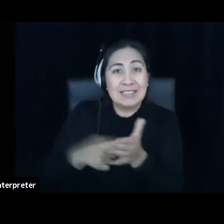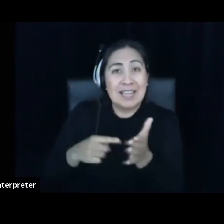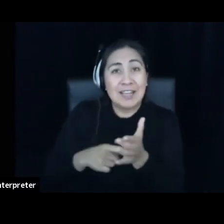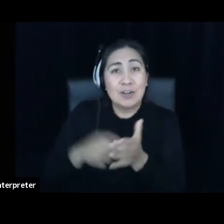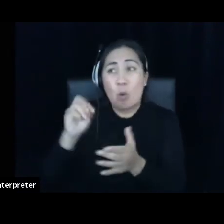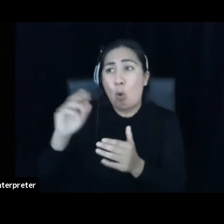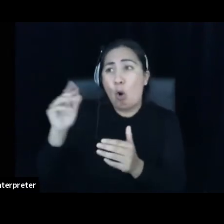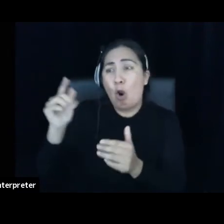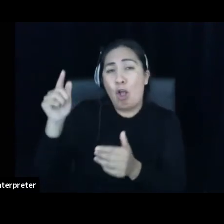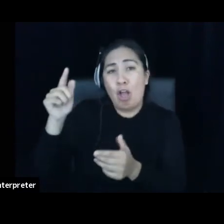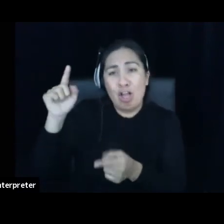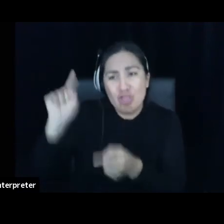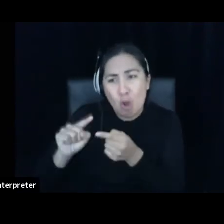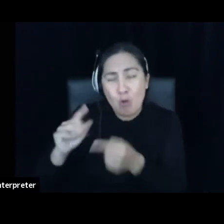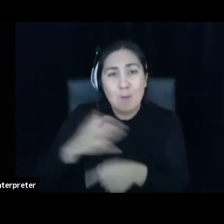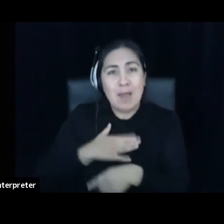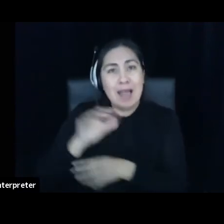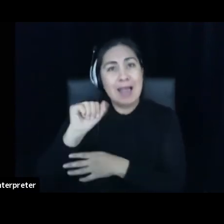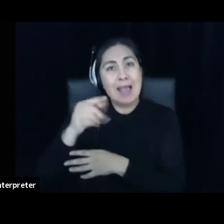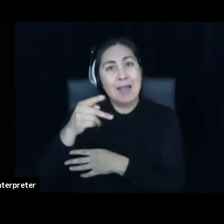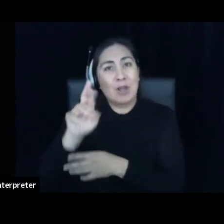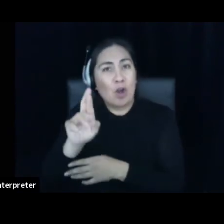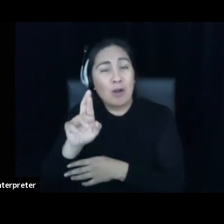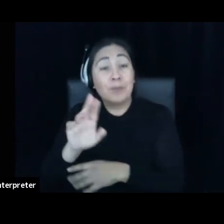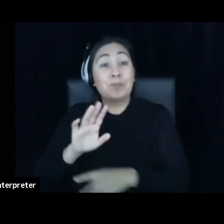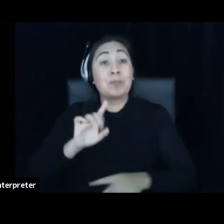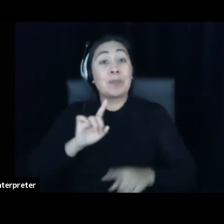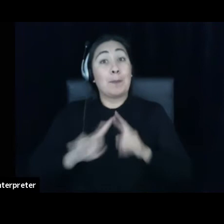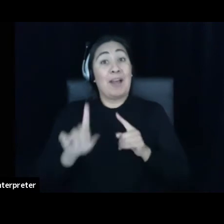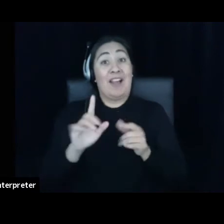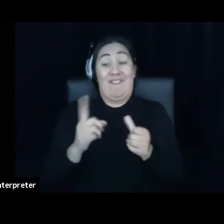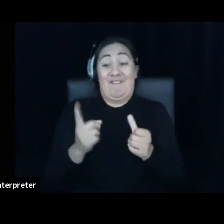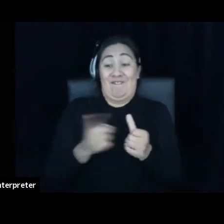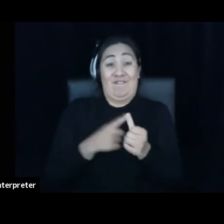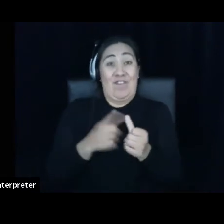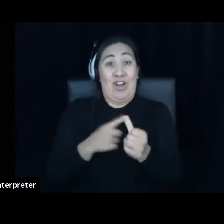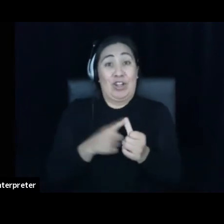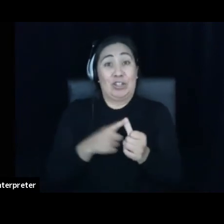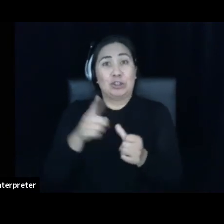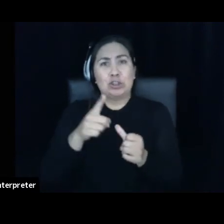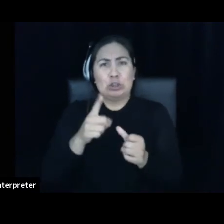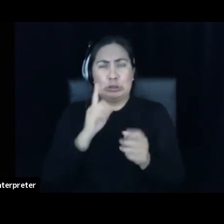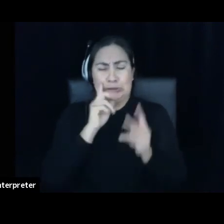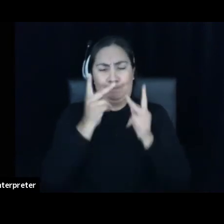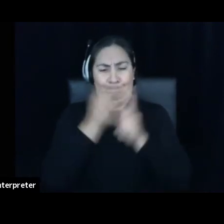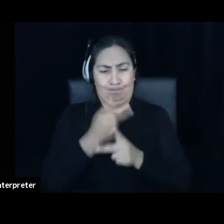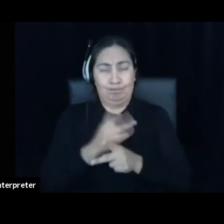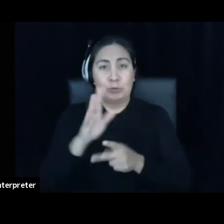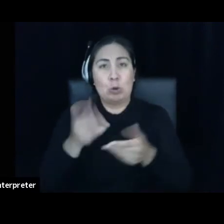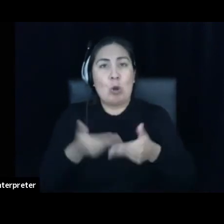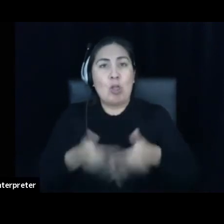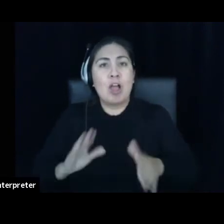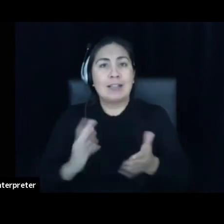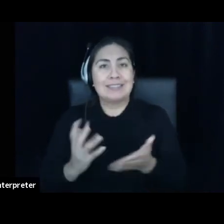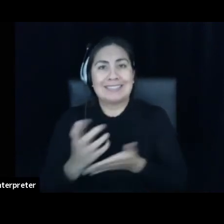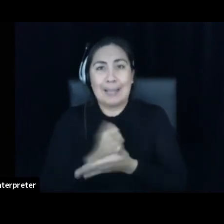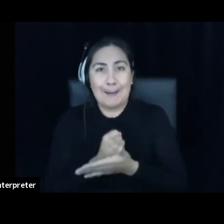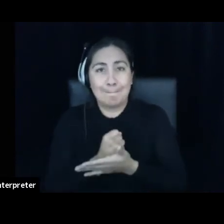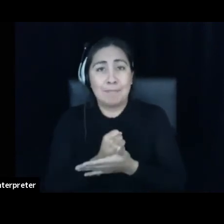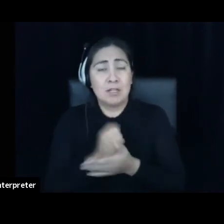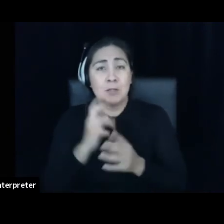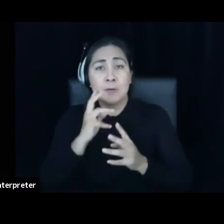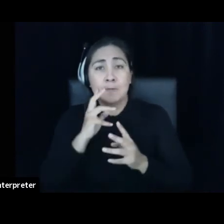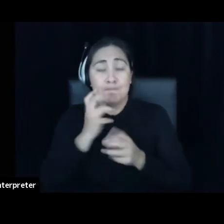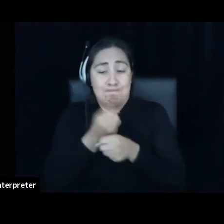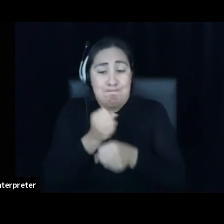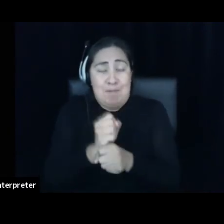First though, do a calculation of your lost income. Like I said, create a folder called